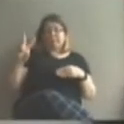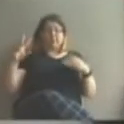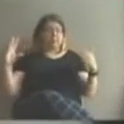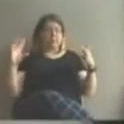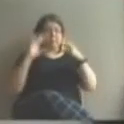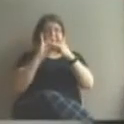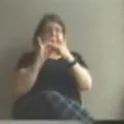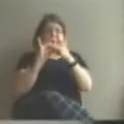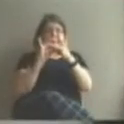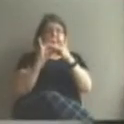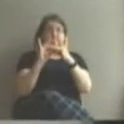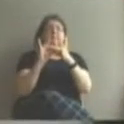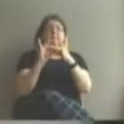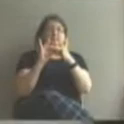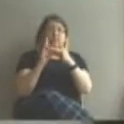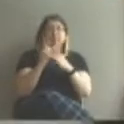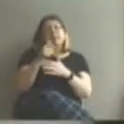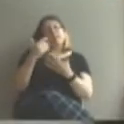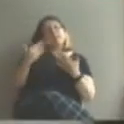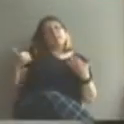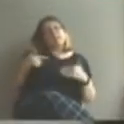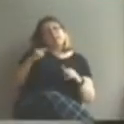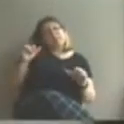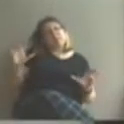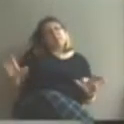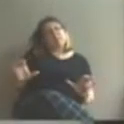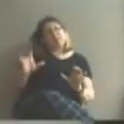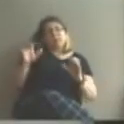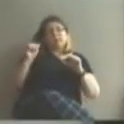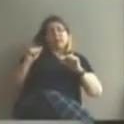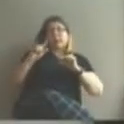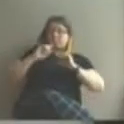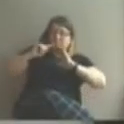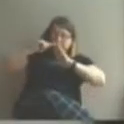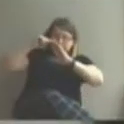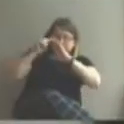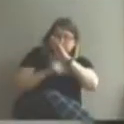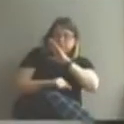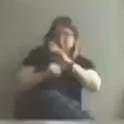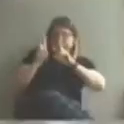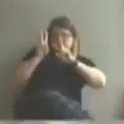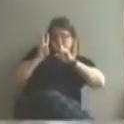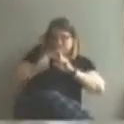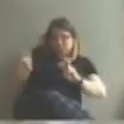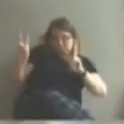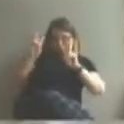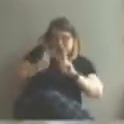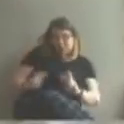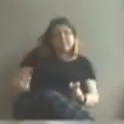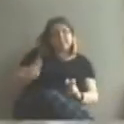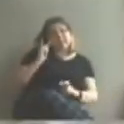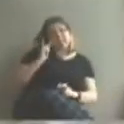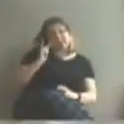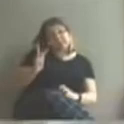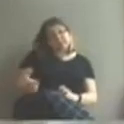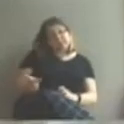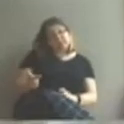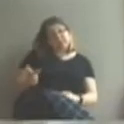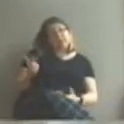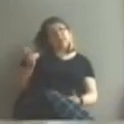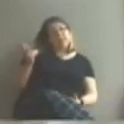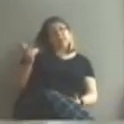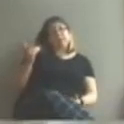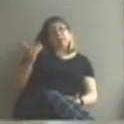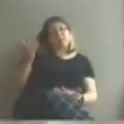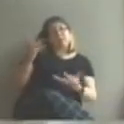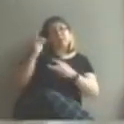then the other thing that we're able to do is you're able to drive deep down in and you're able to see what